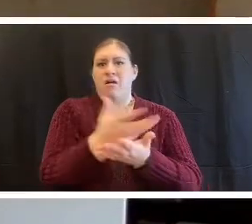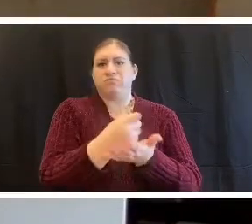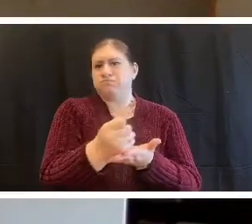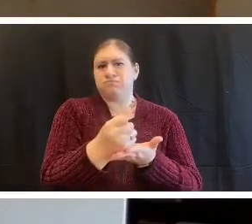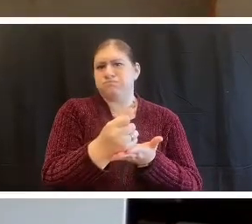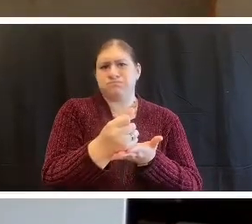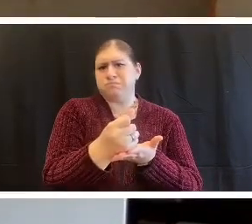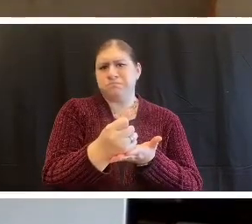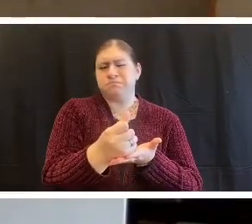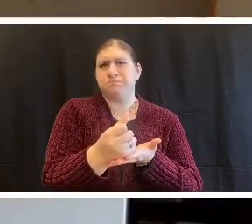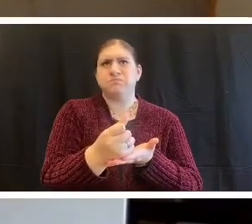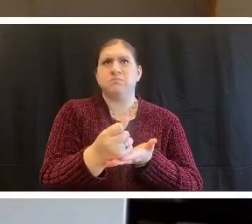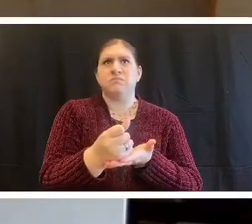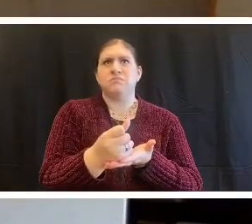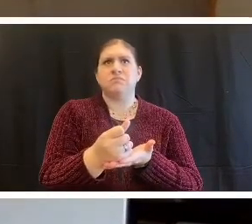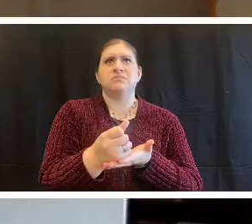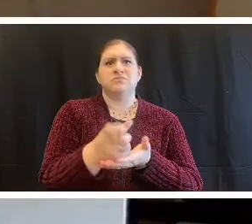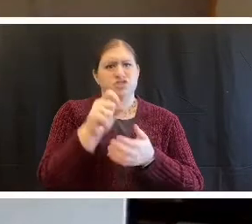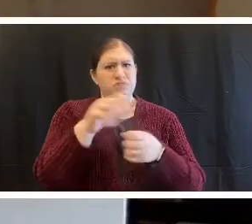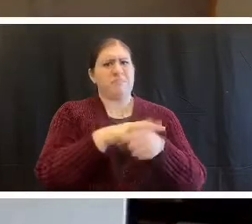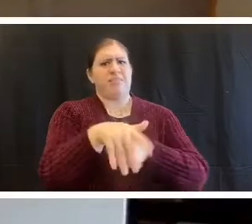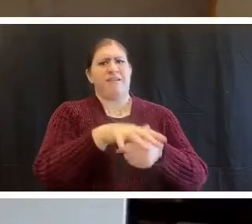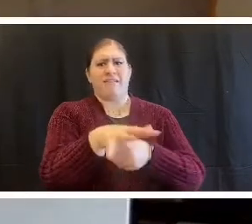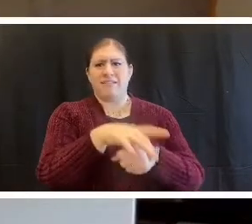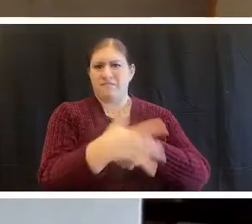think she's Right, right. plenty of these.